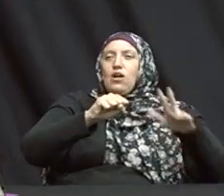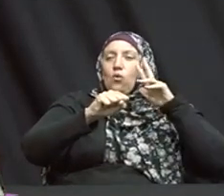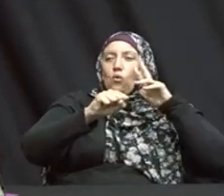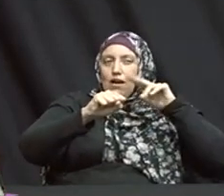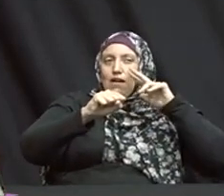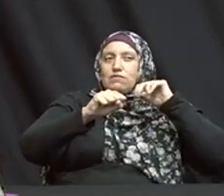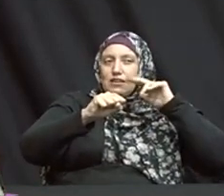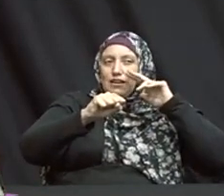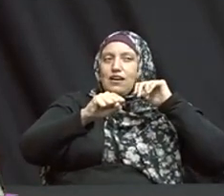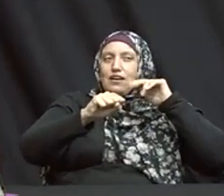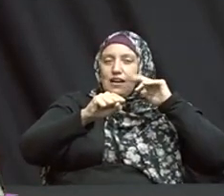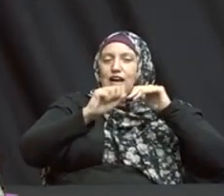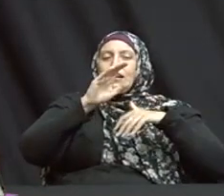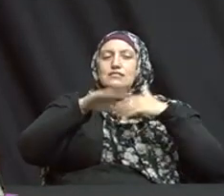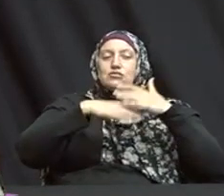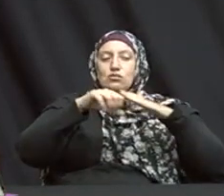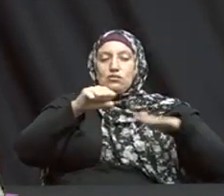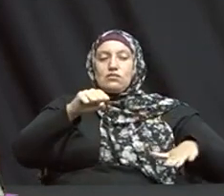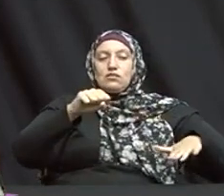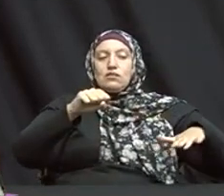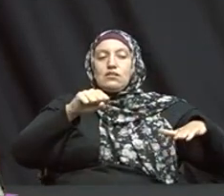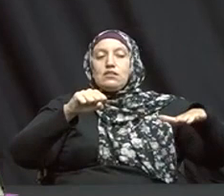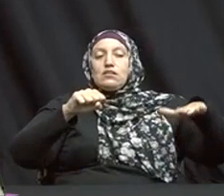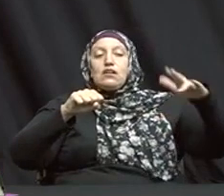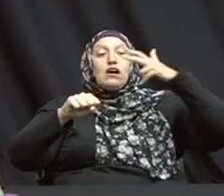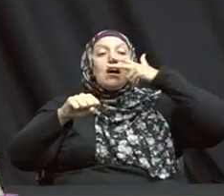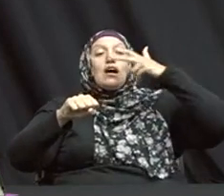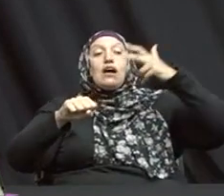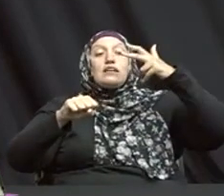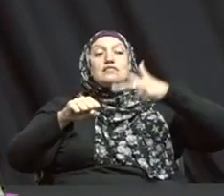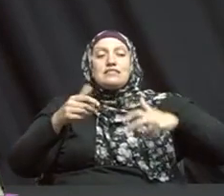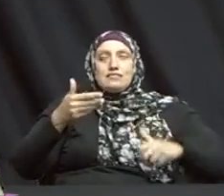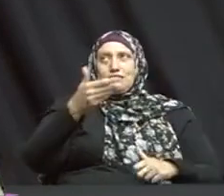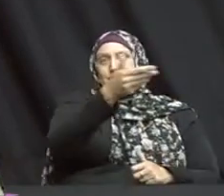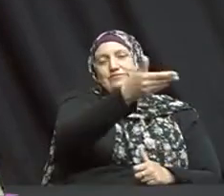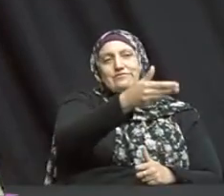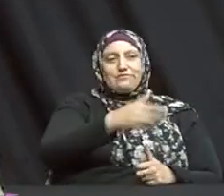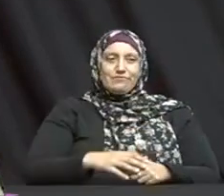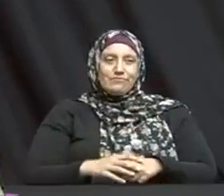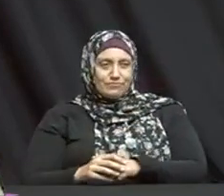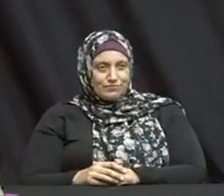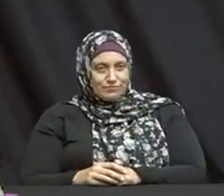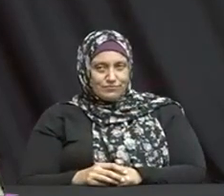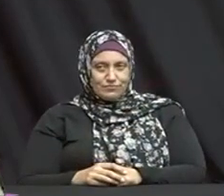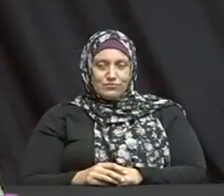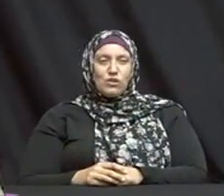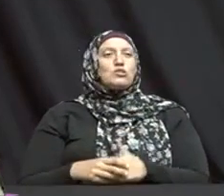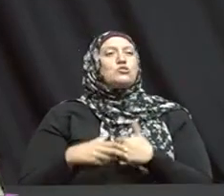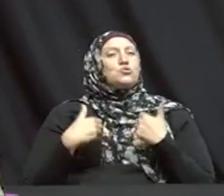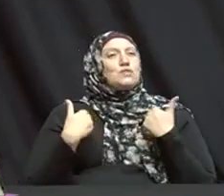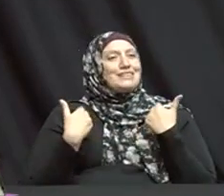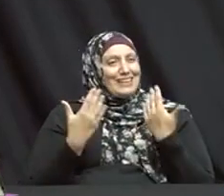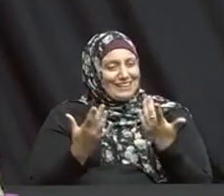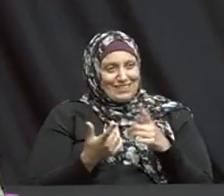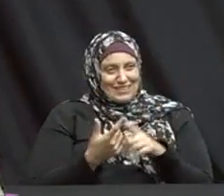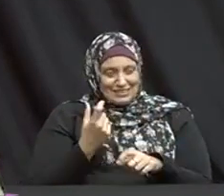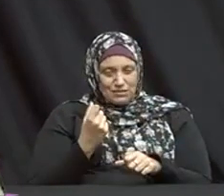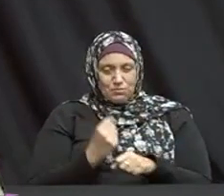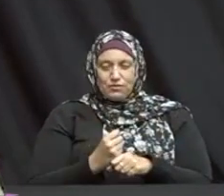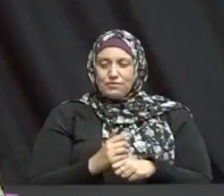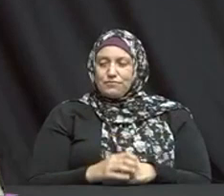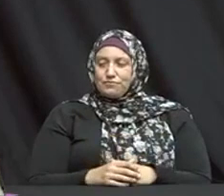minor reaches 18. So if I can give you a working example, if a father